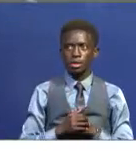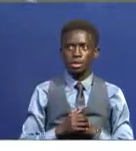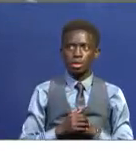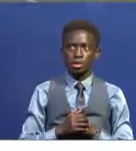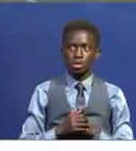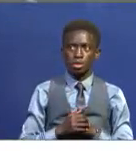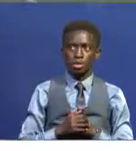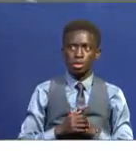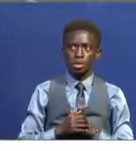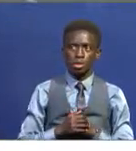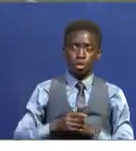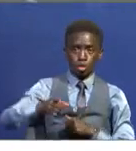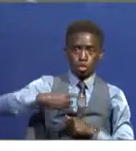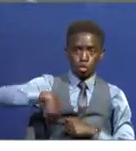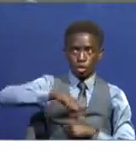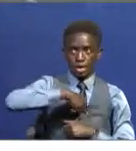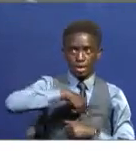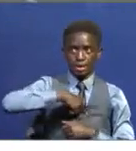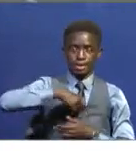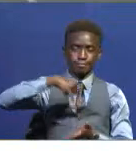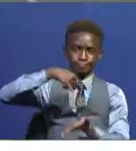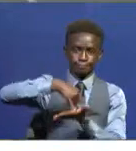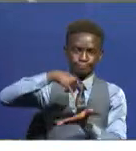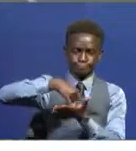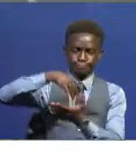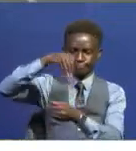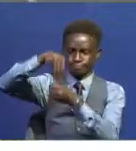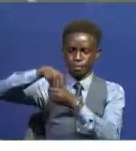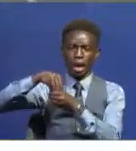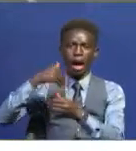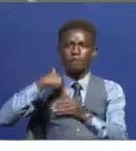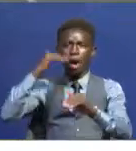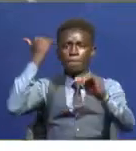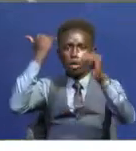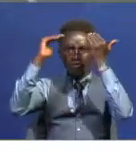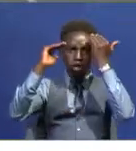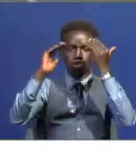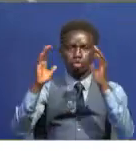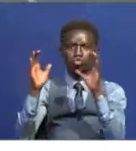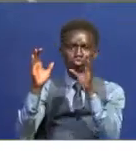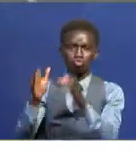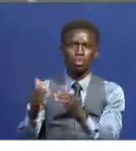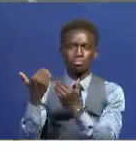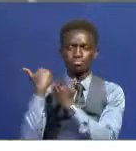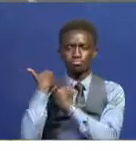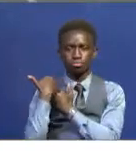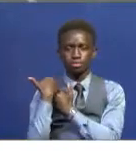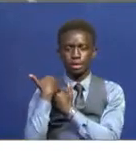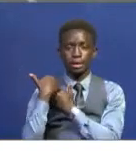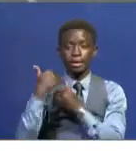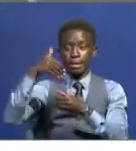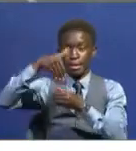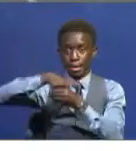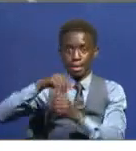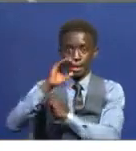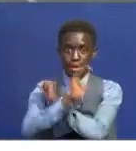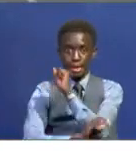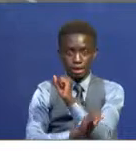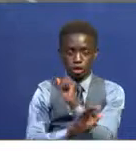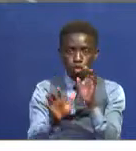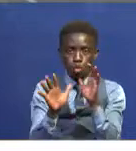a professional body, whether it's within the country or a global professional